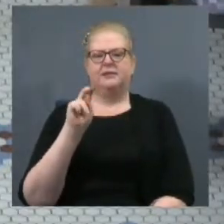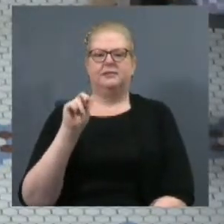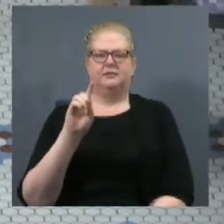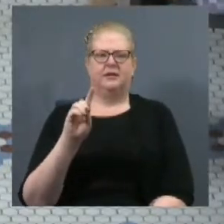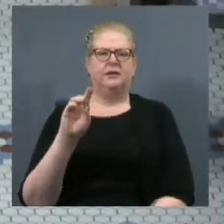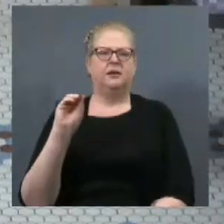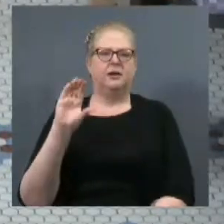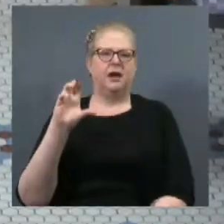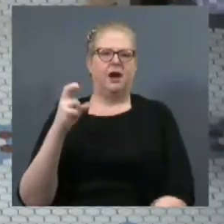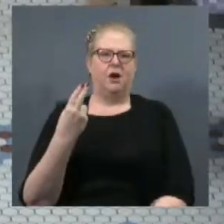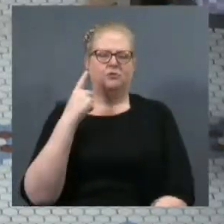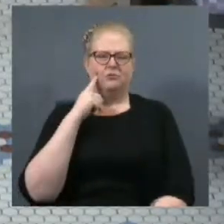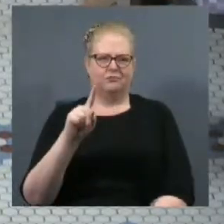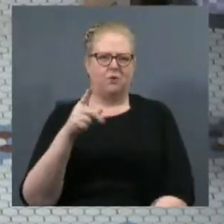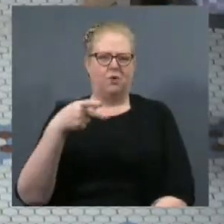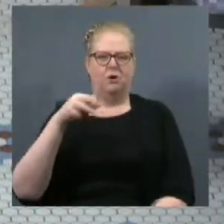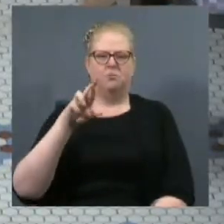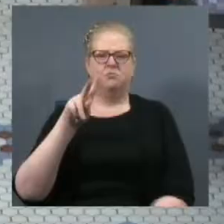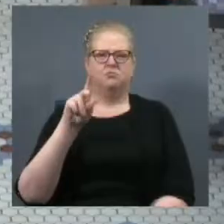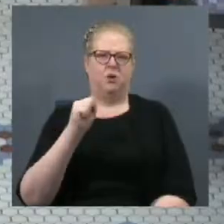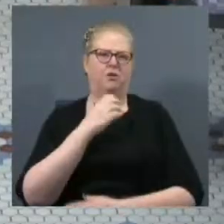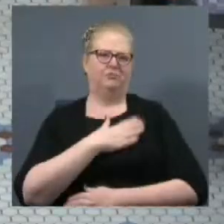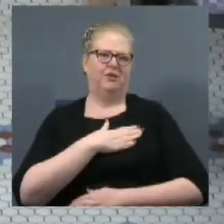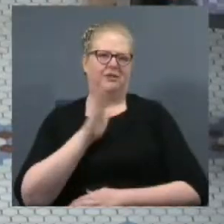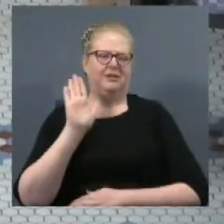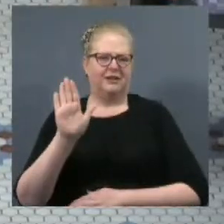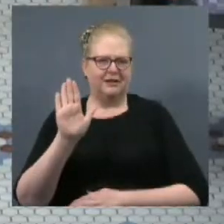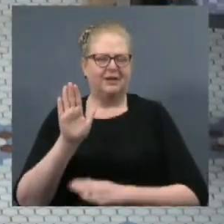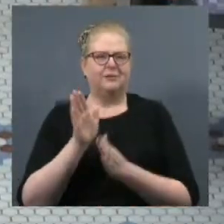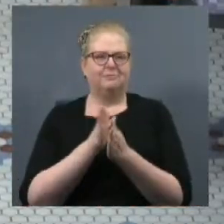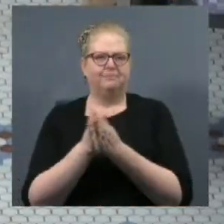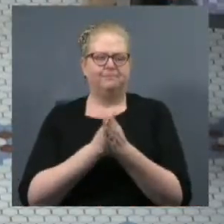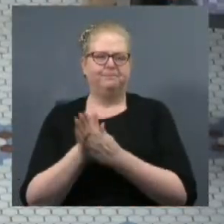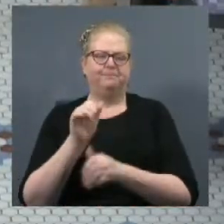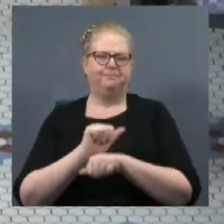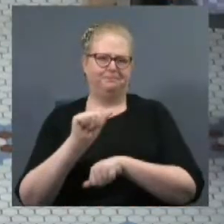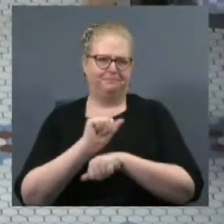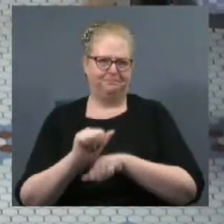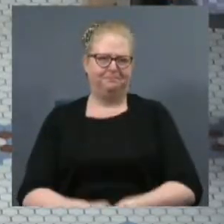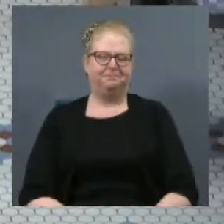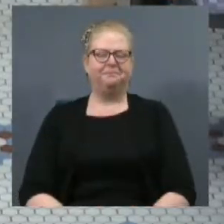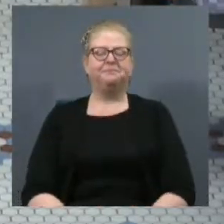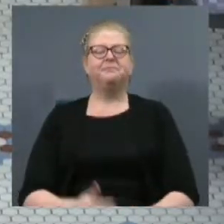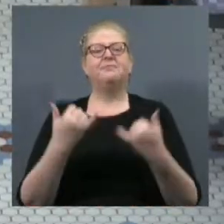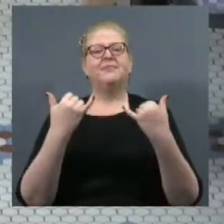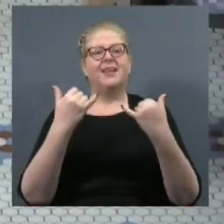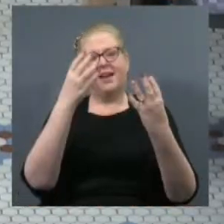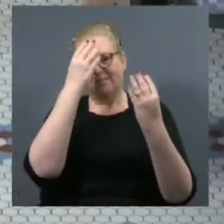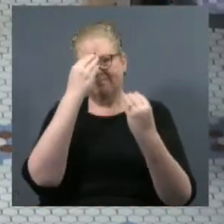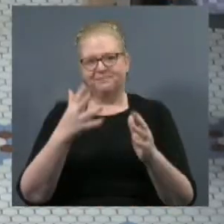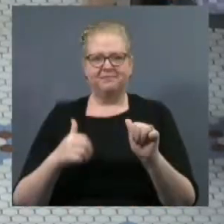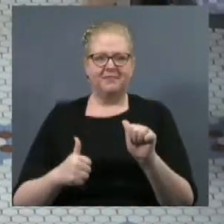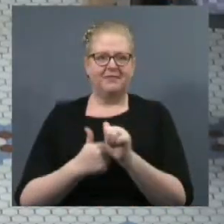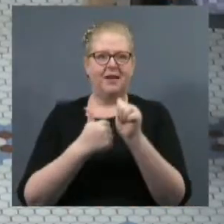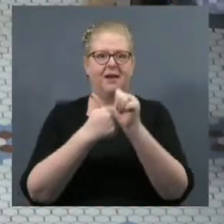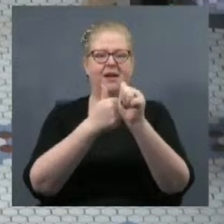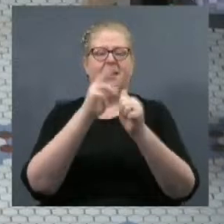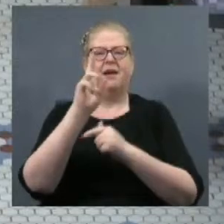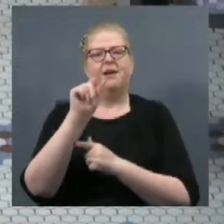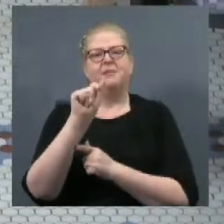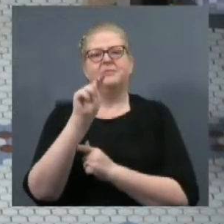city. What I've got is some updates on some really exciting things that are happening in MacArthur